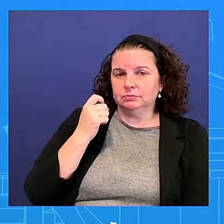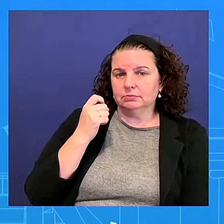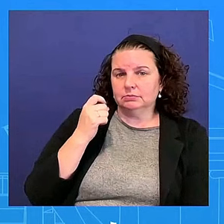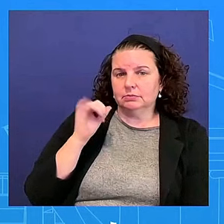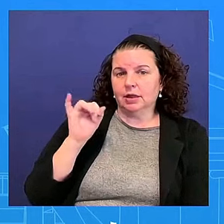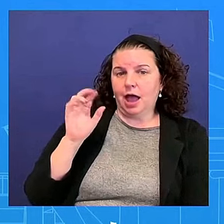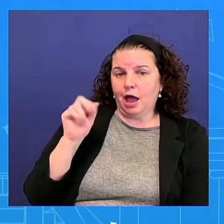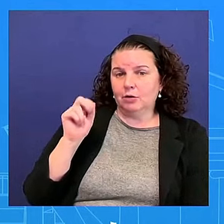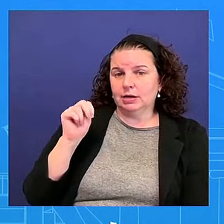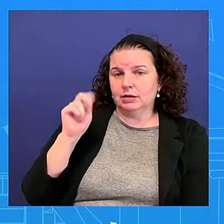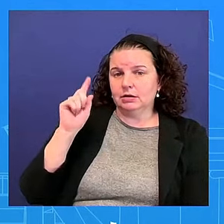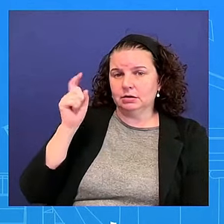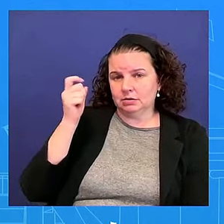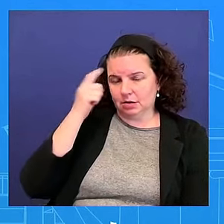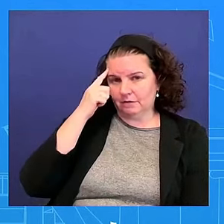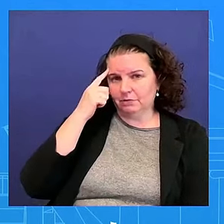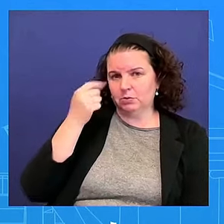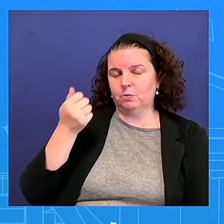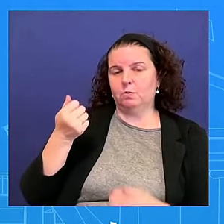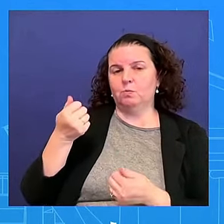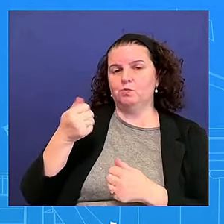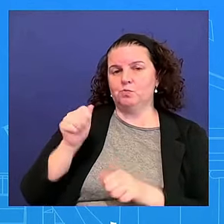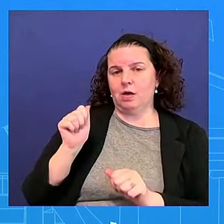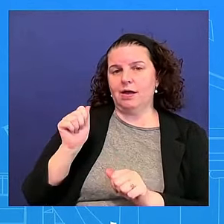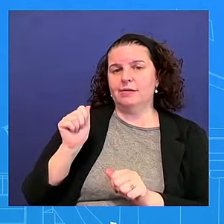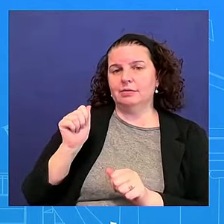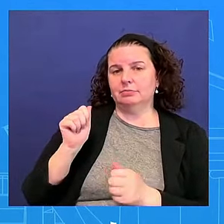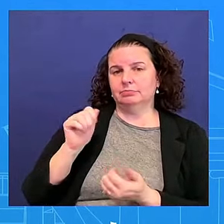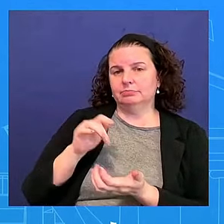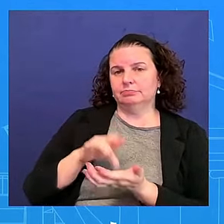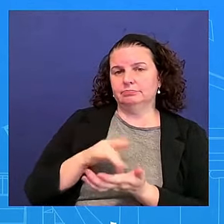advantage of ongoing protests regarding the war in Gaza,